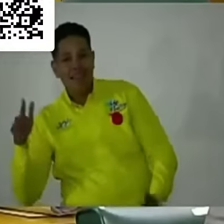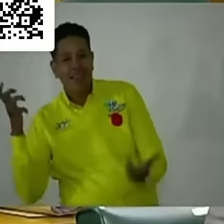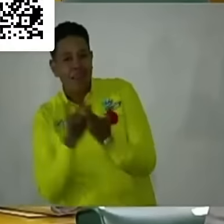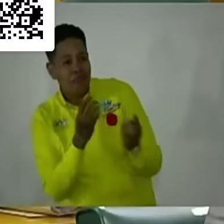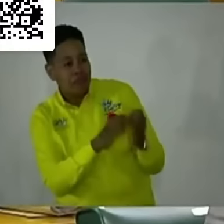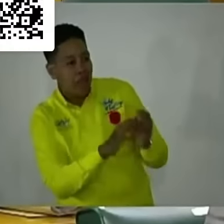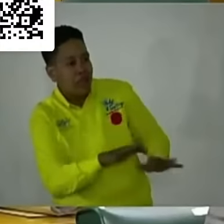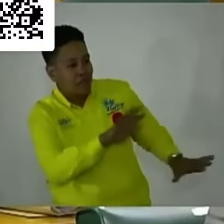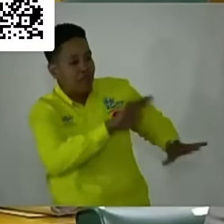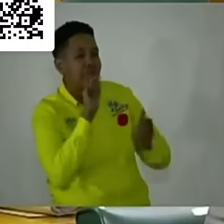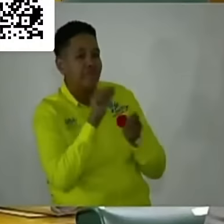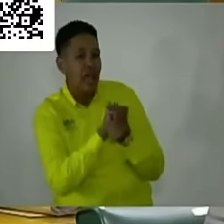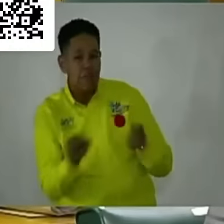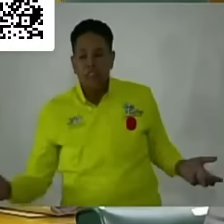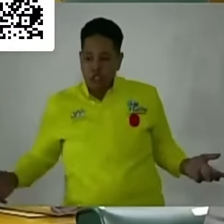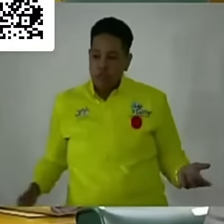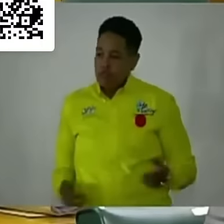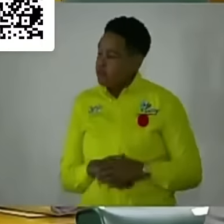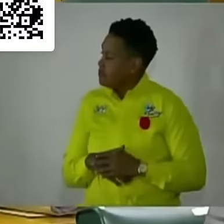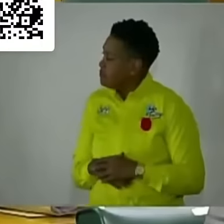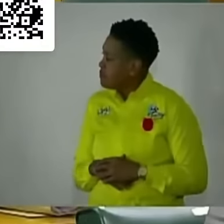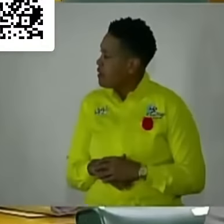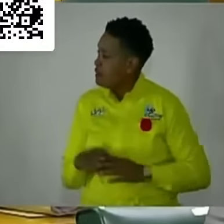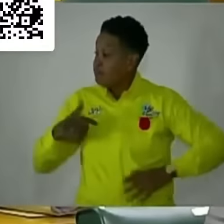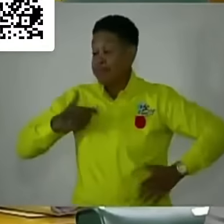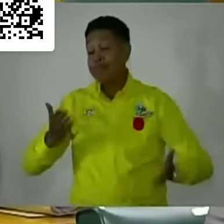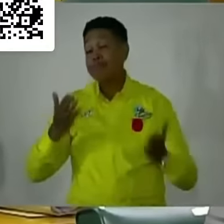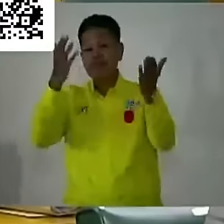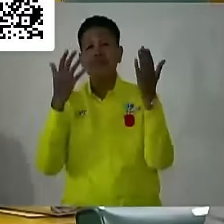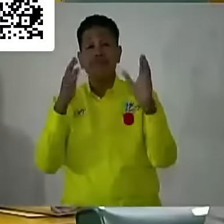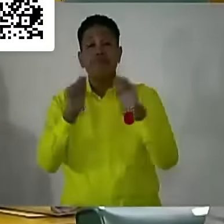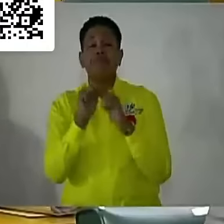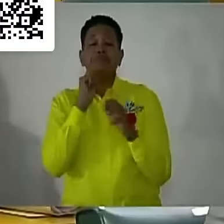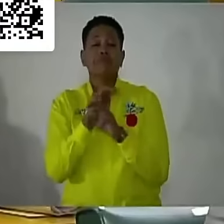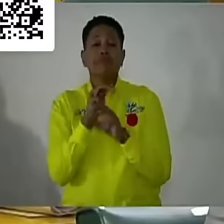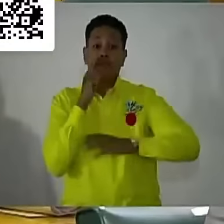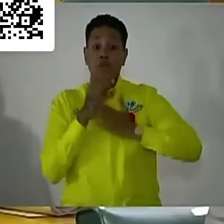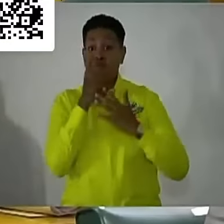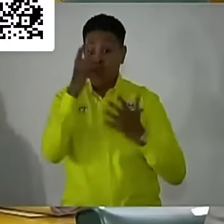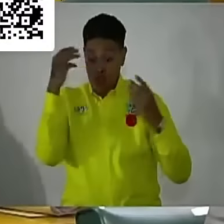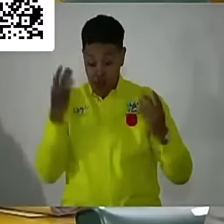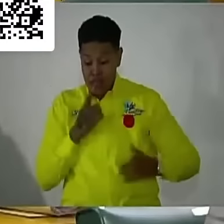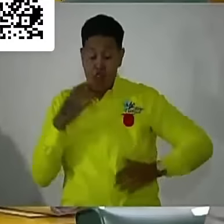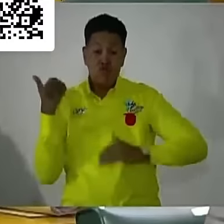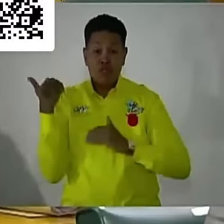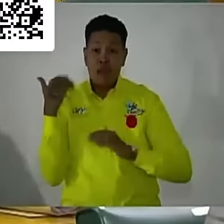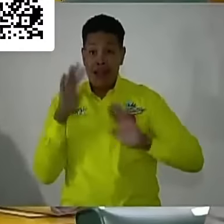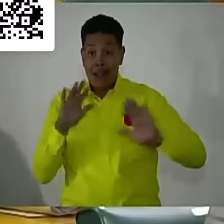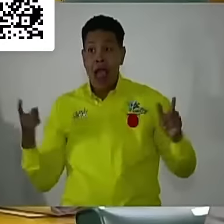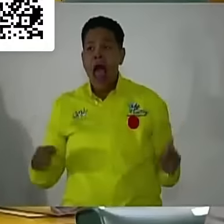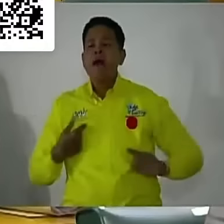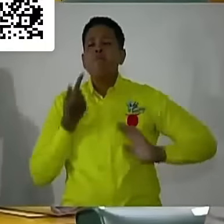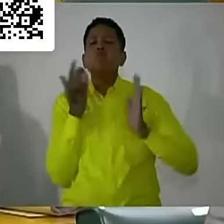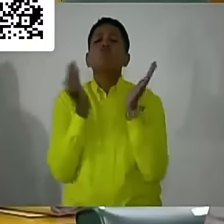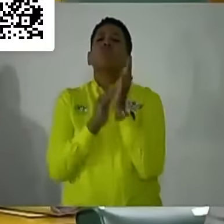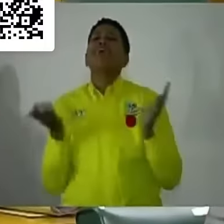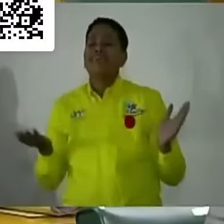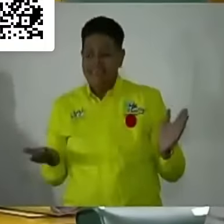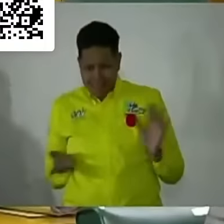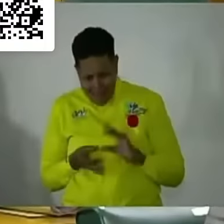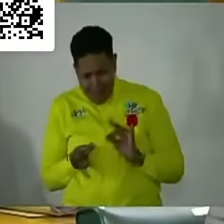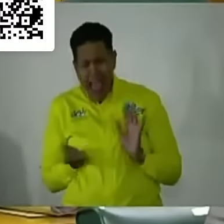I have made a recommendation, Minister, before you had that responsibility, and I will repeat it now,